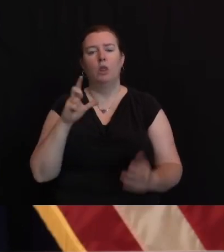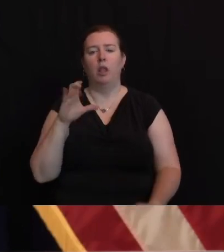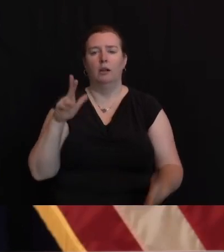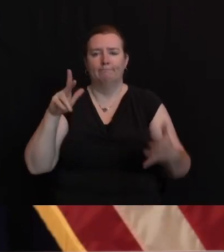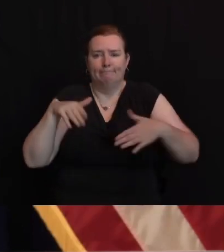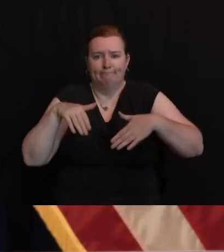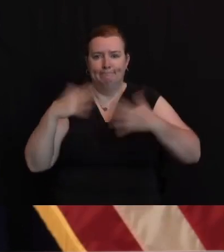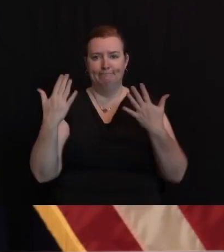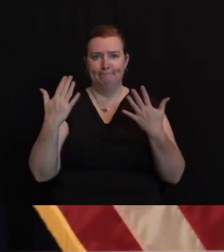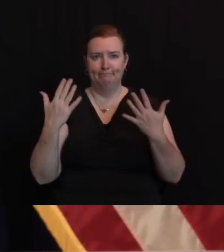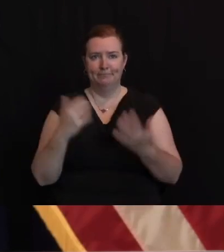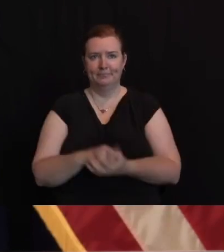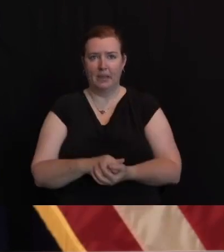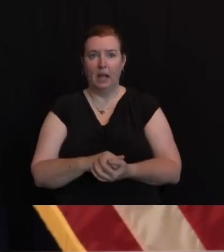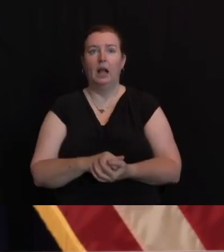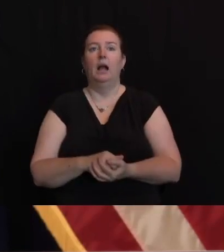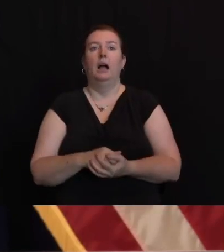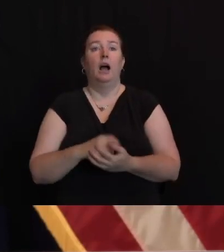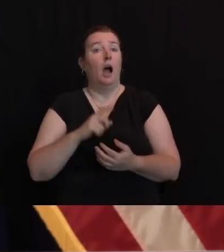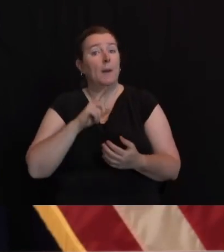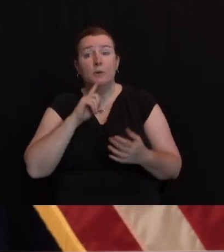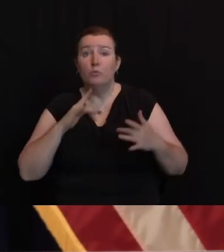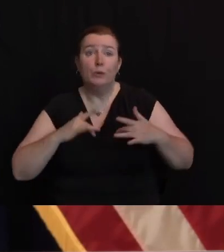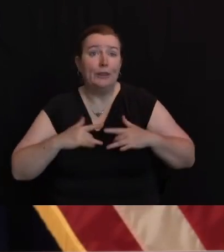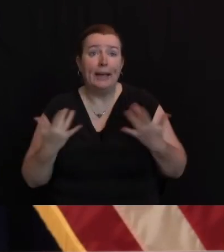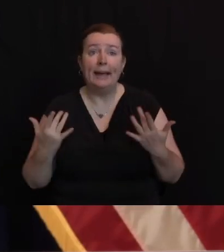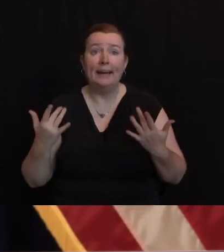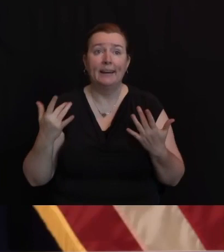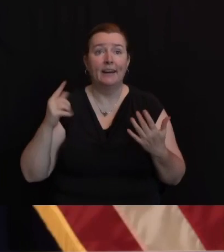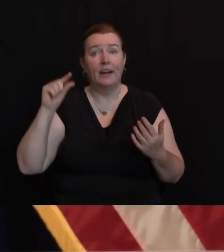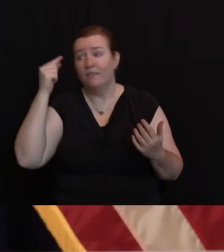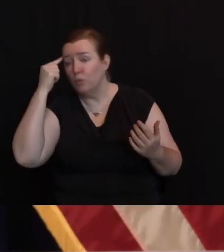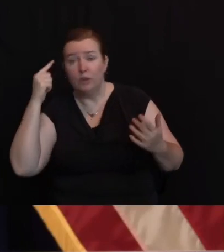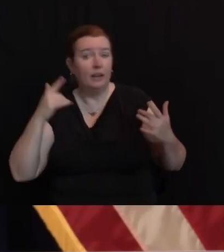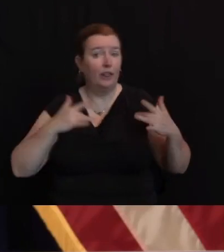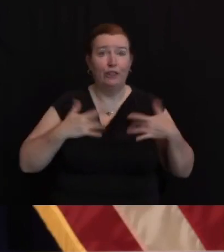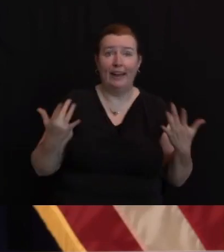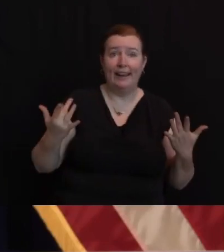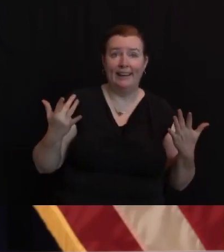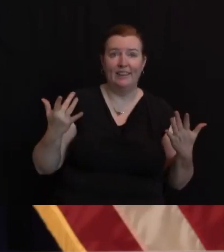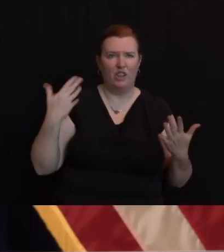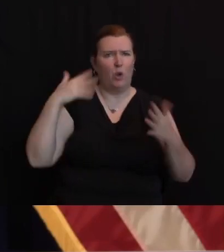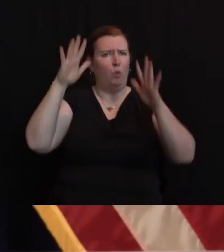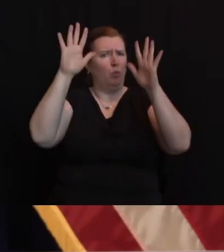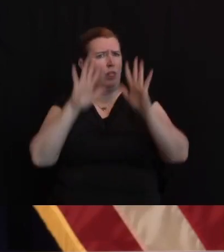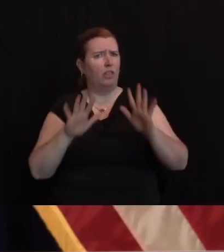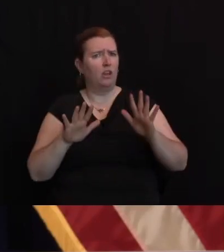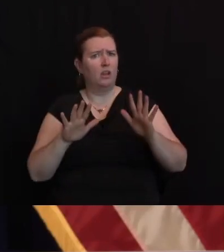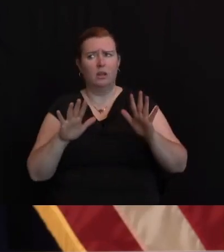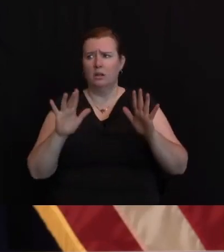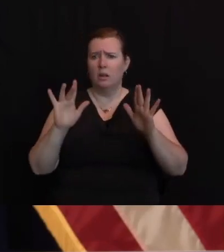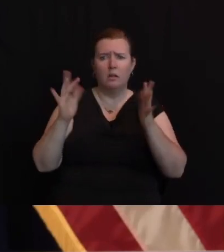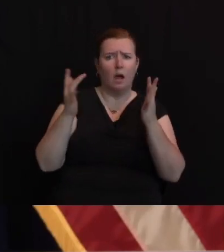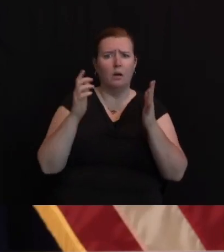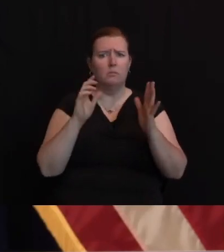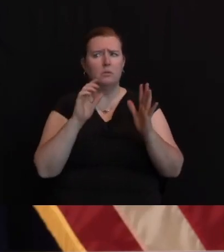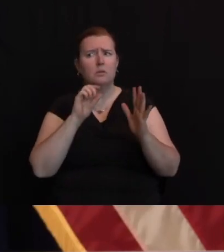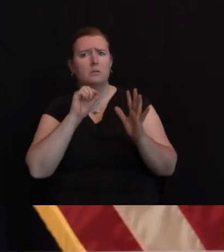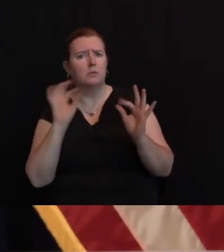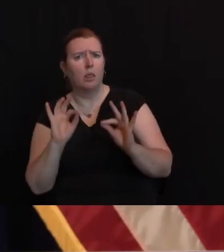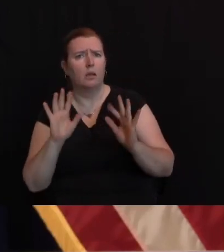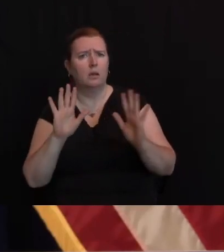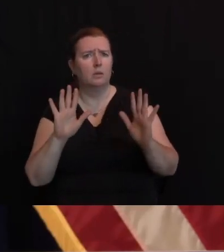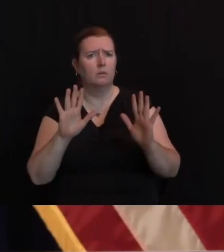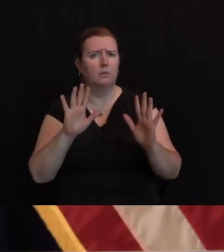ran out. I was so thrilled, and I know the governor was, that our winter was relatively mild and there were no